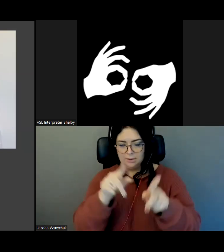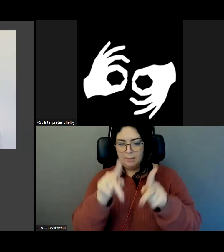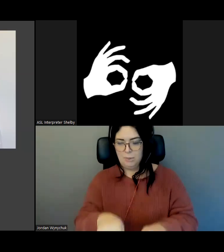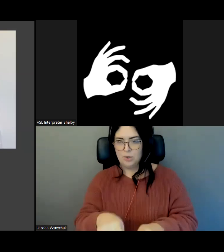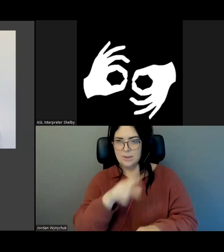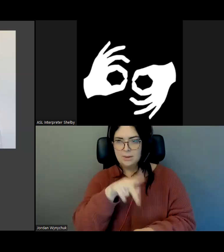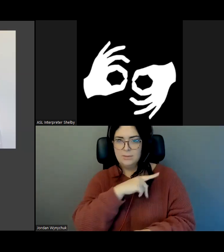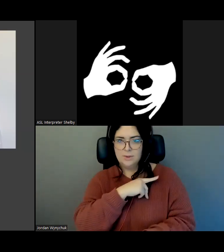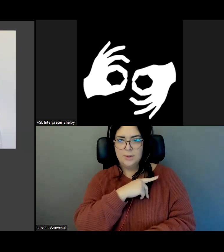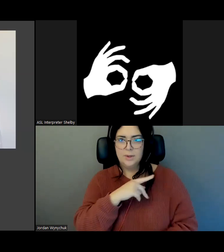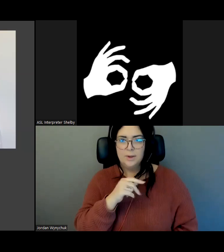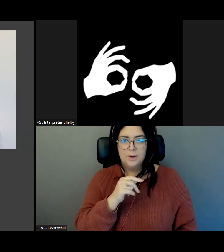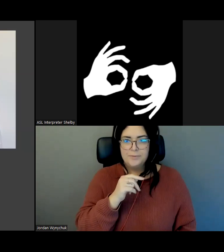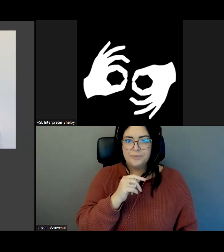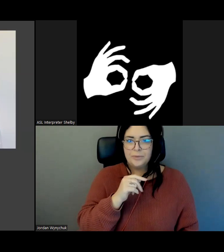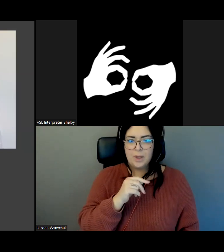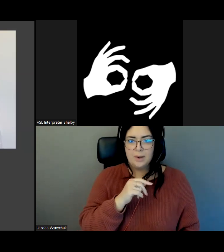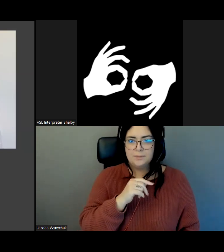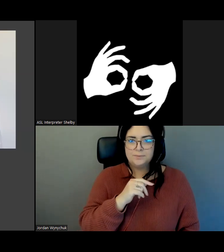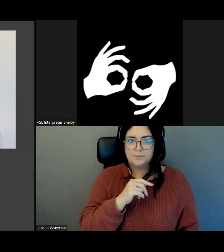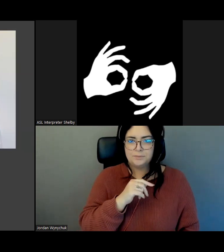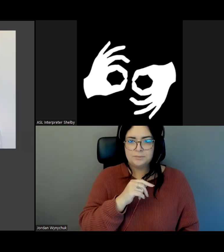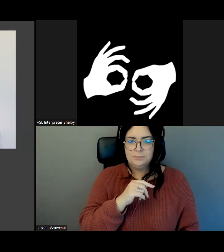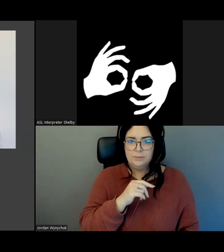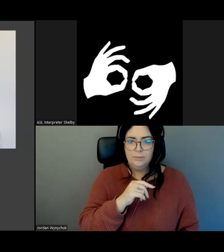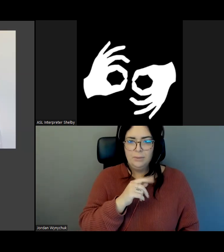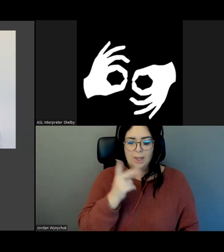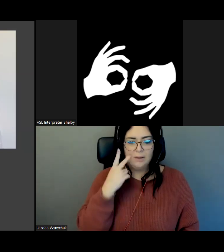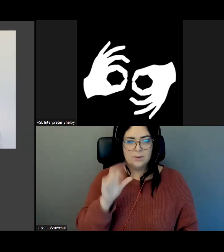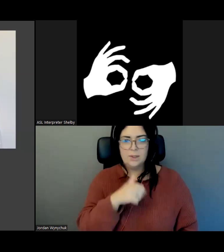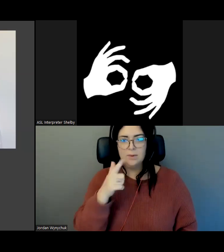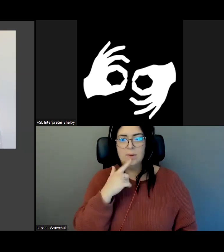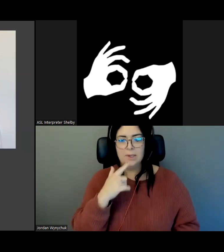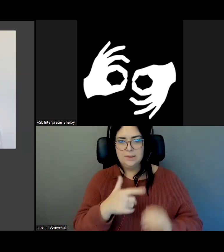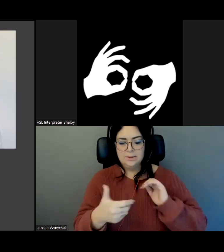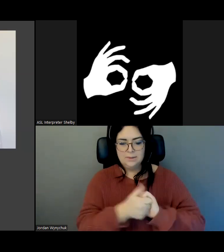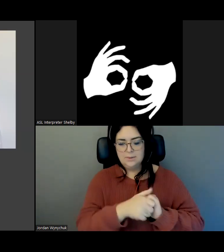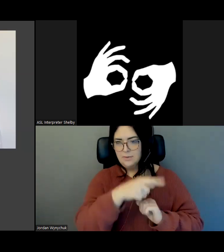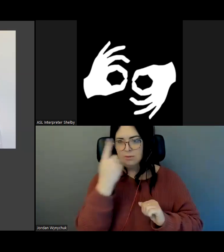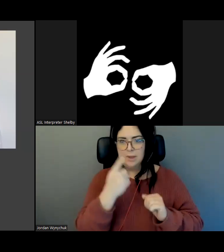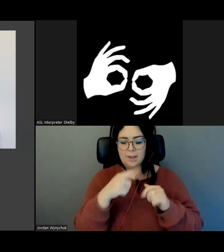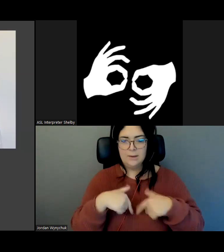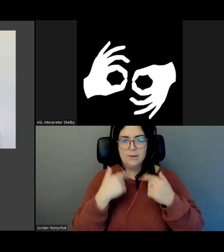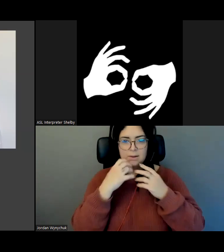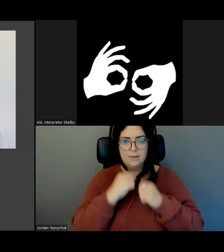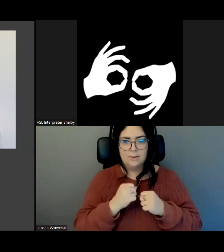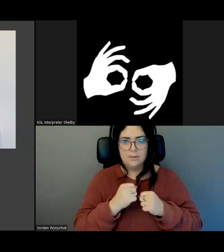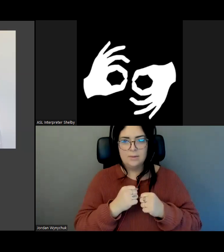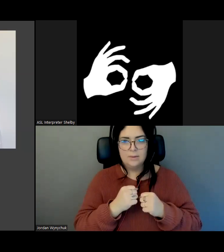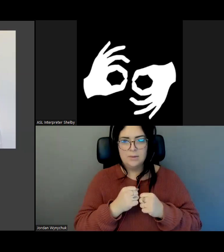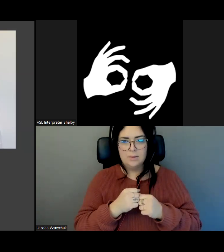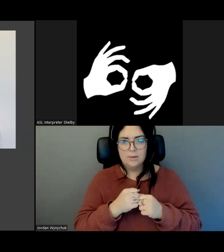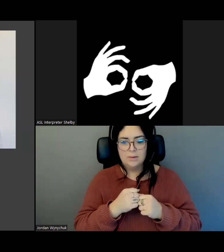fist that you see there is in solidarity with the Black Lives Matter movement. And we added the pride colors. So of course the Black